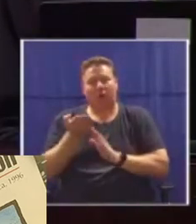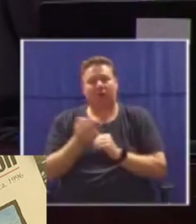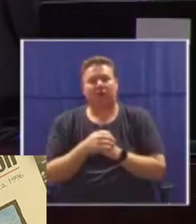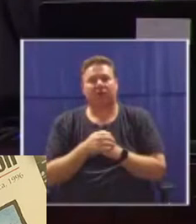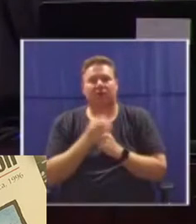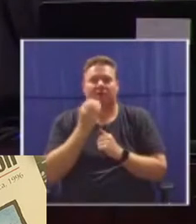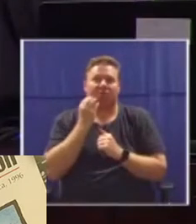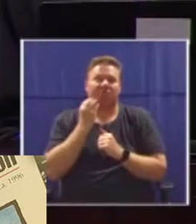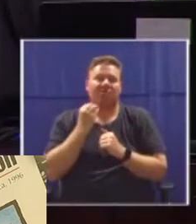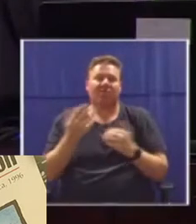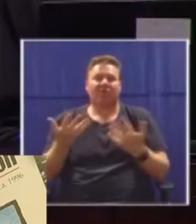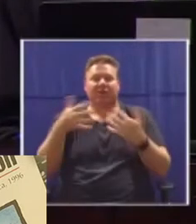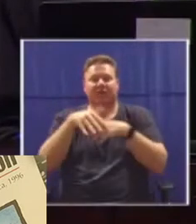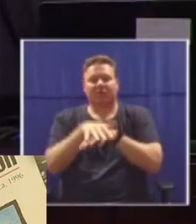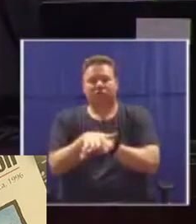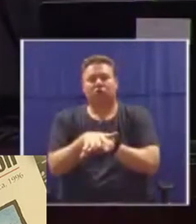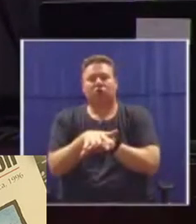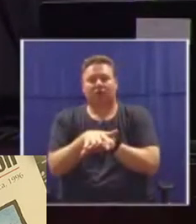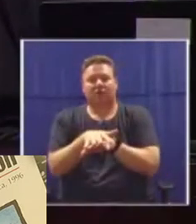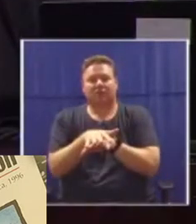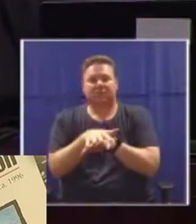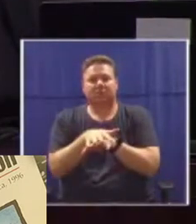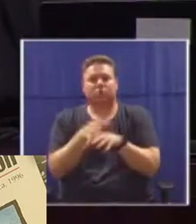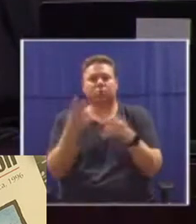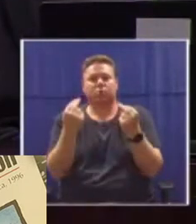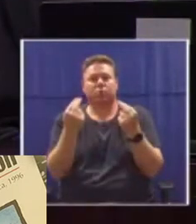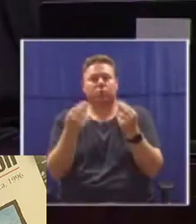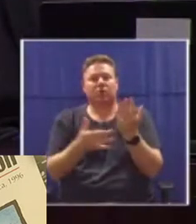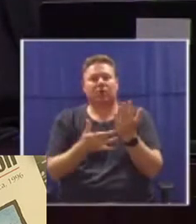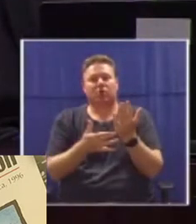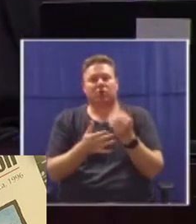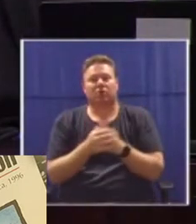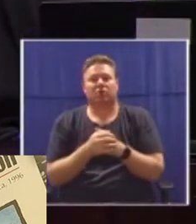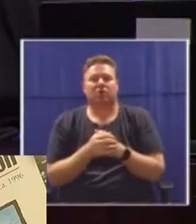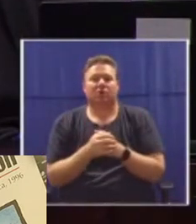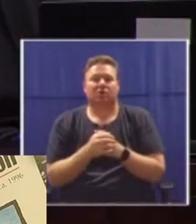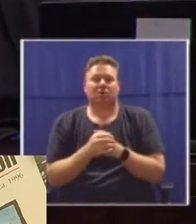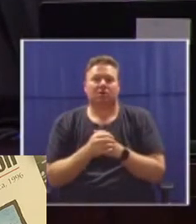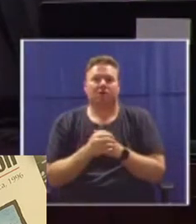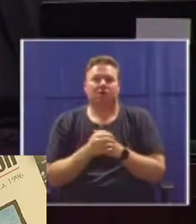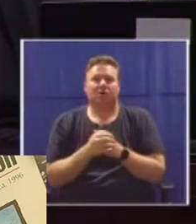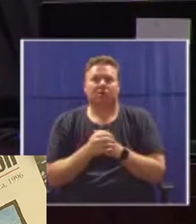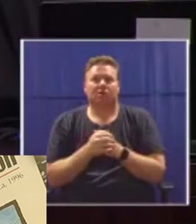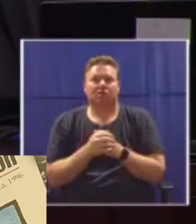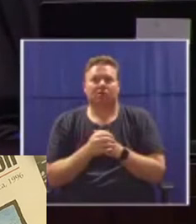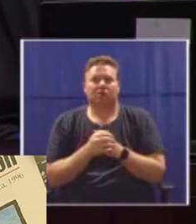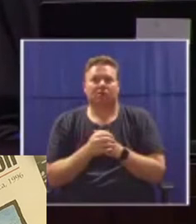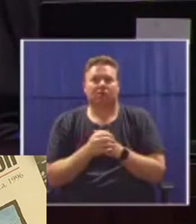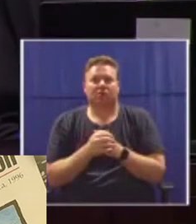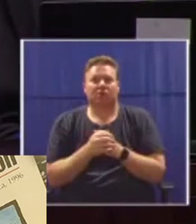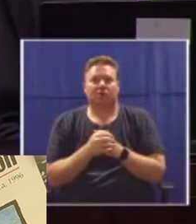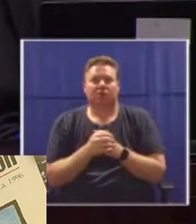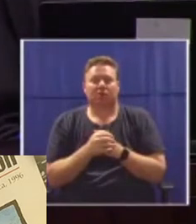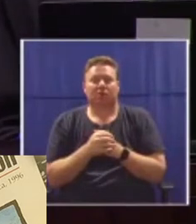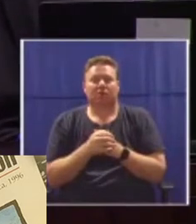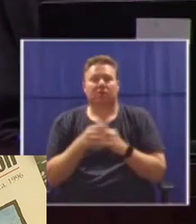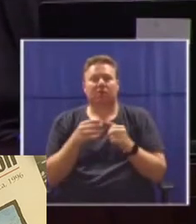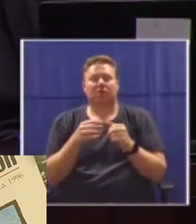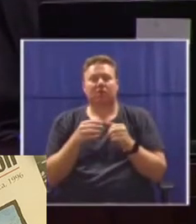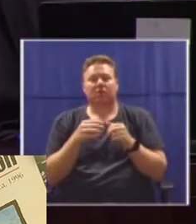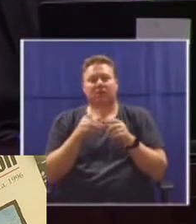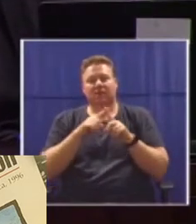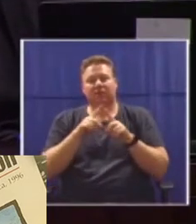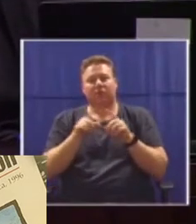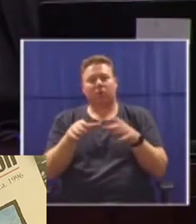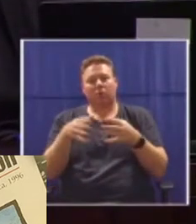and integrated with emerging technologies. The department has said that it developed and plans must be aligned